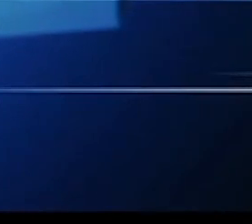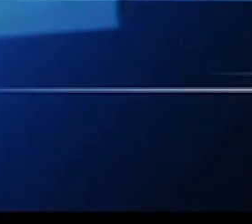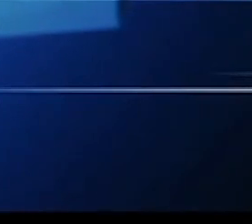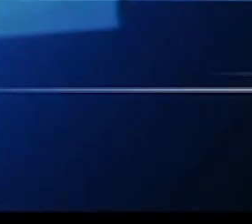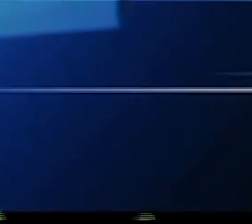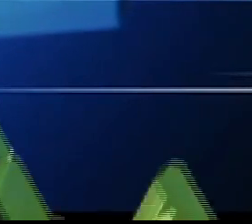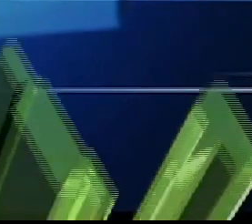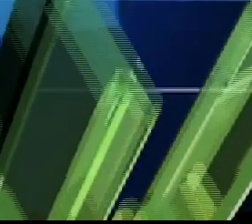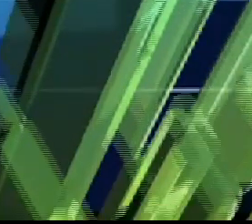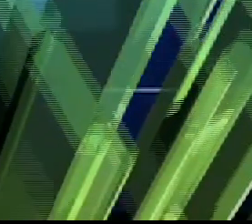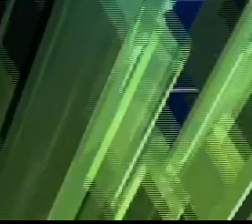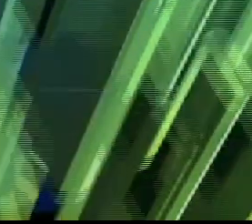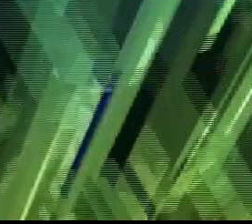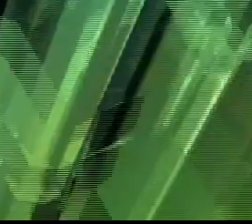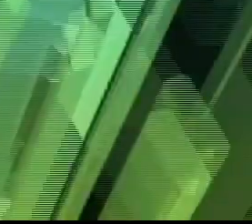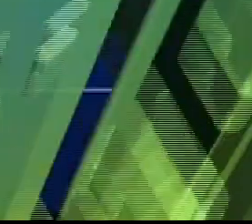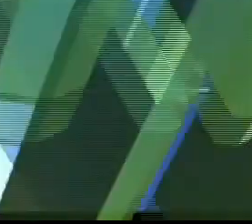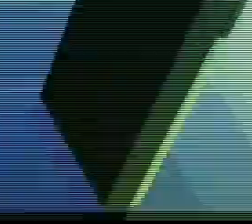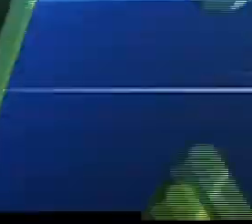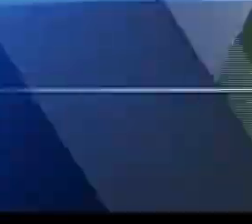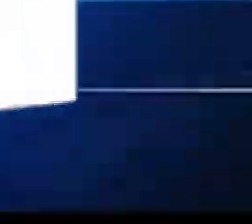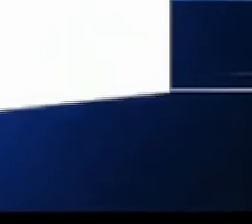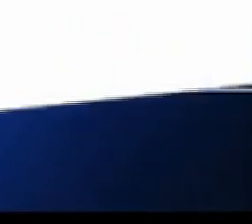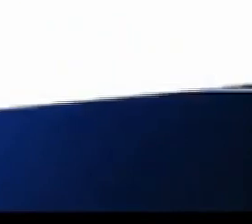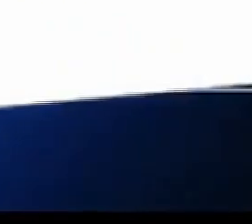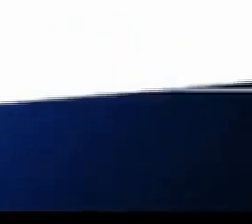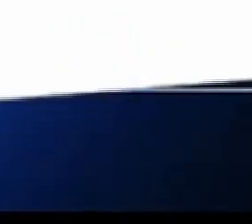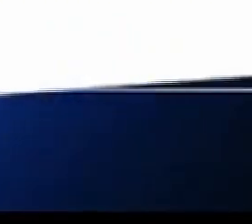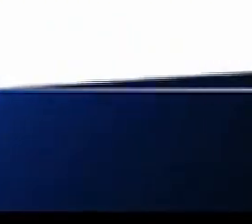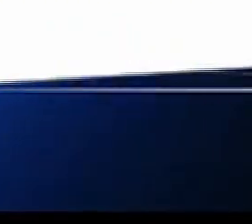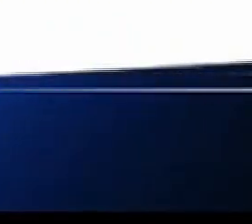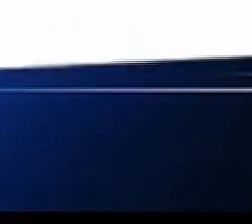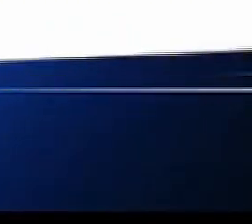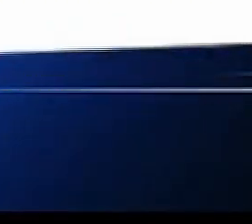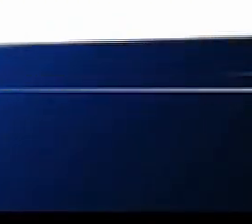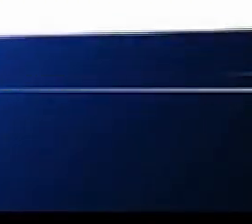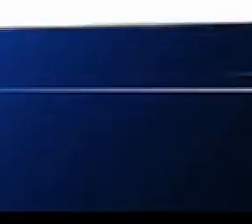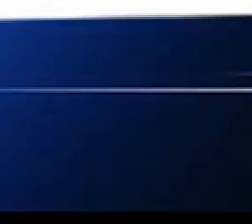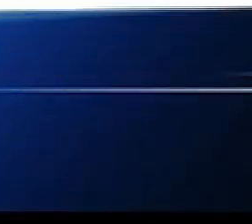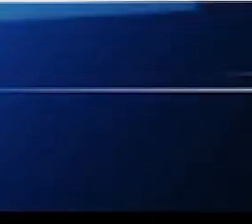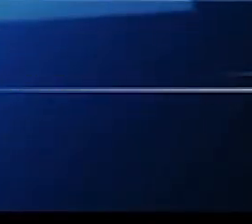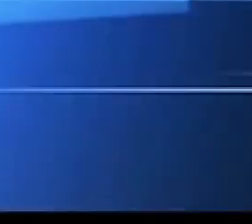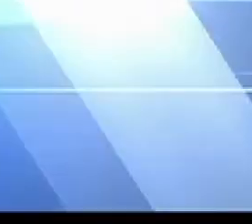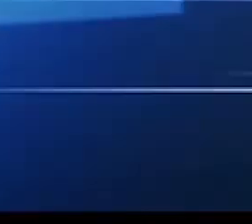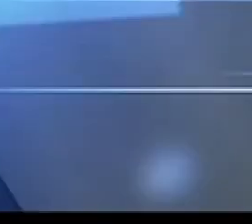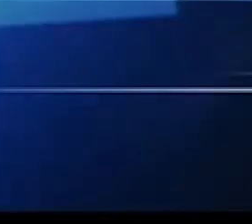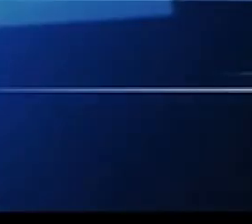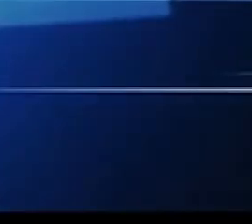This is ZNS Total Sports, brought to you by 4th Terrace Diagnostic Center.